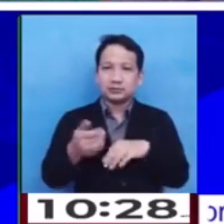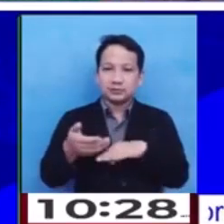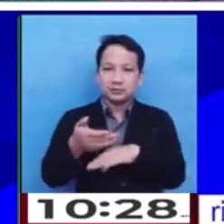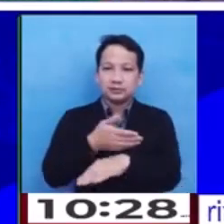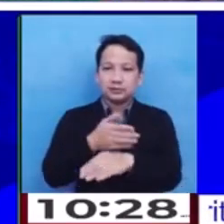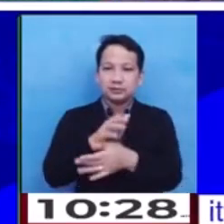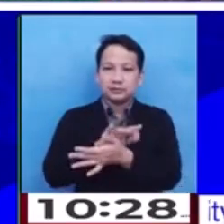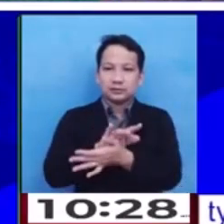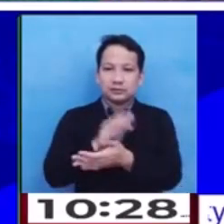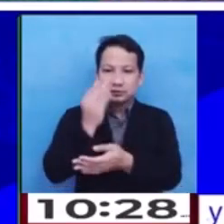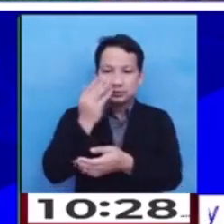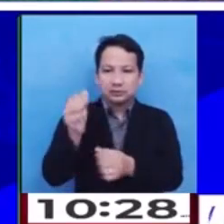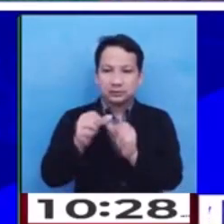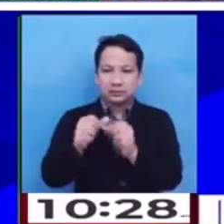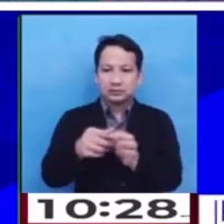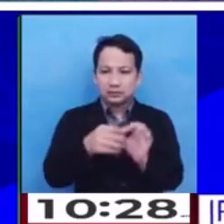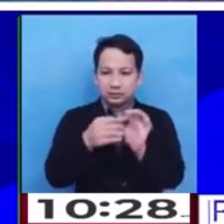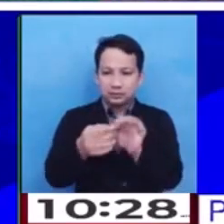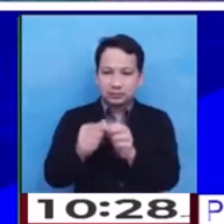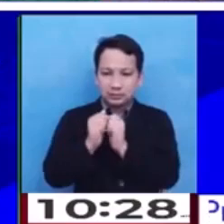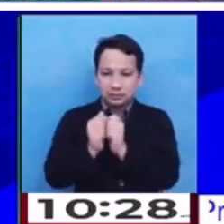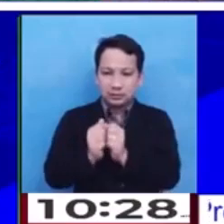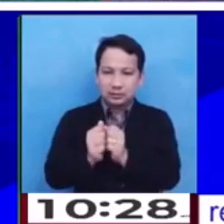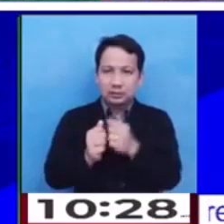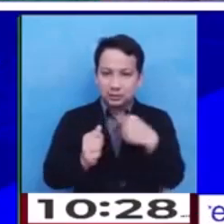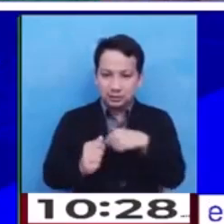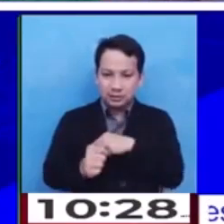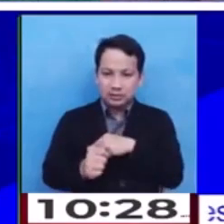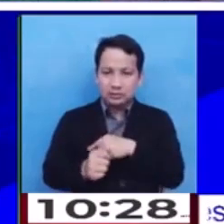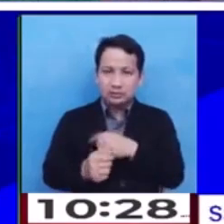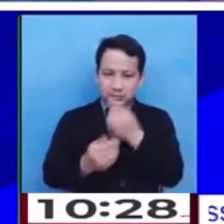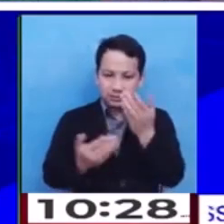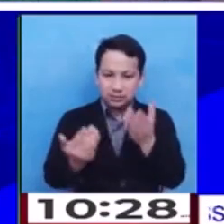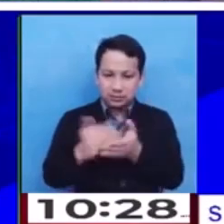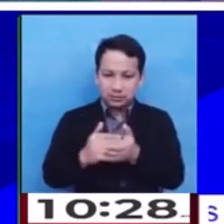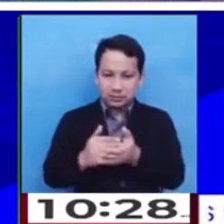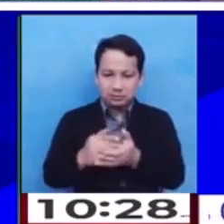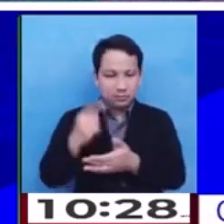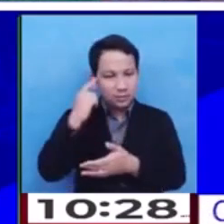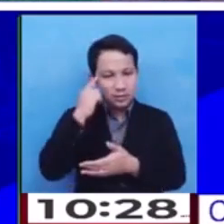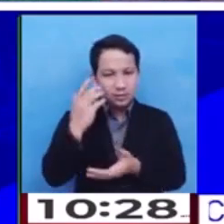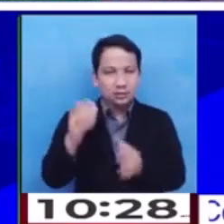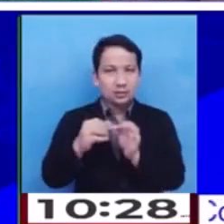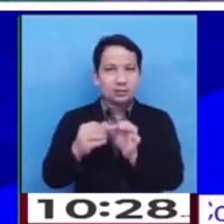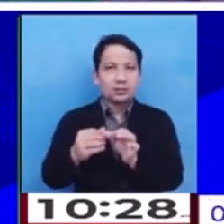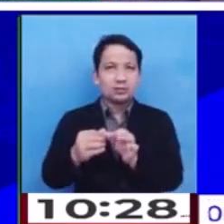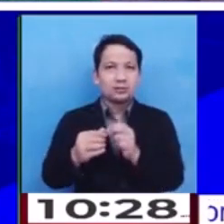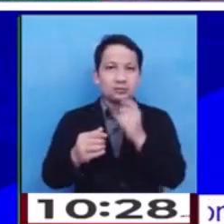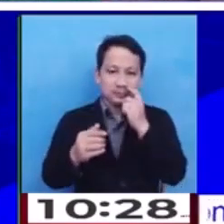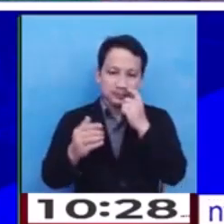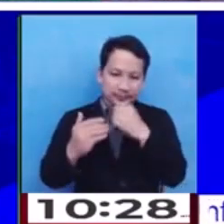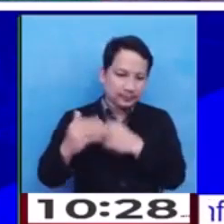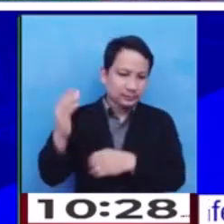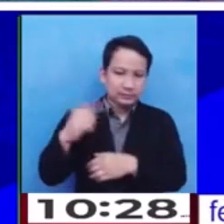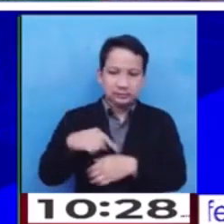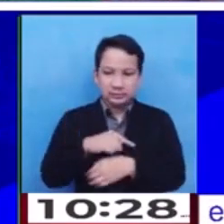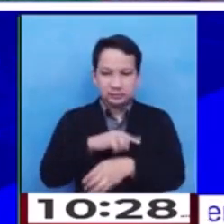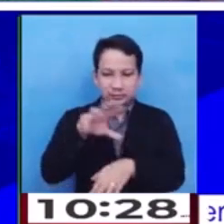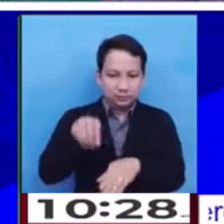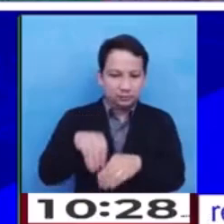So there's still some there, but then again, I think that for so long as we are able